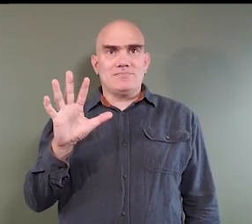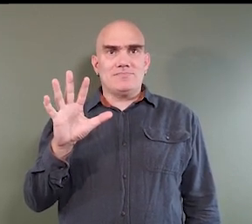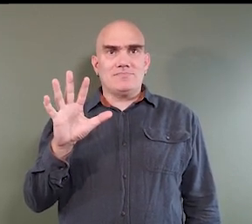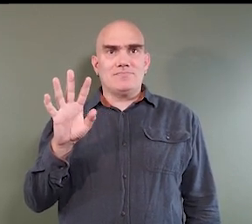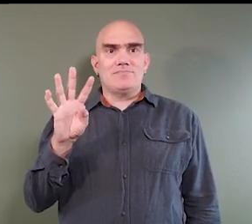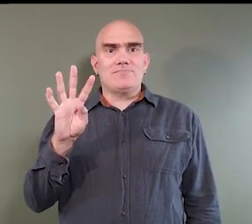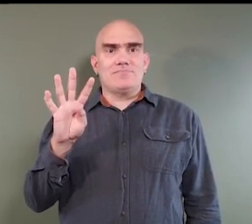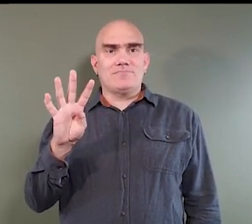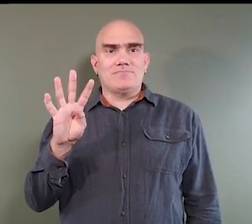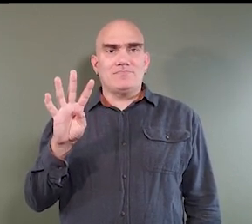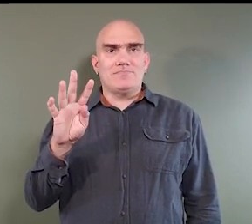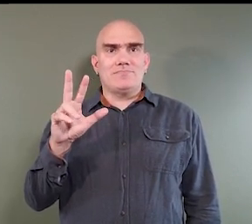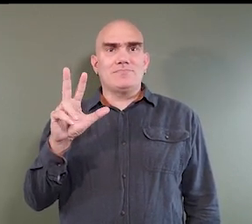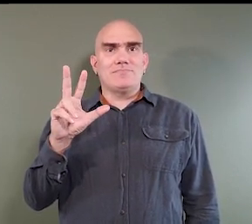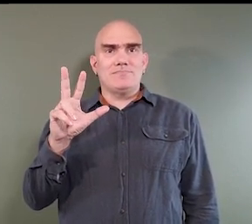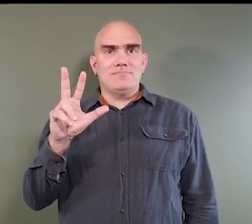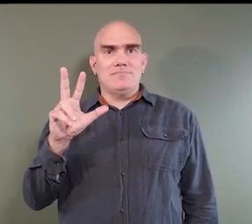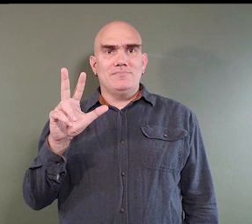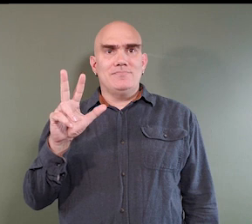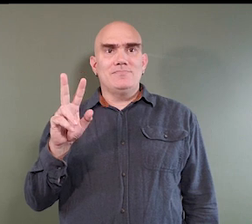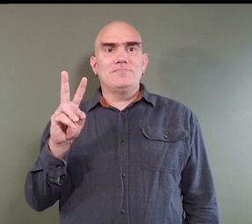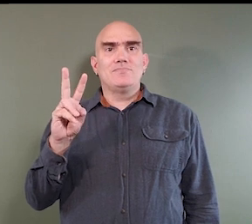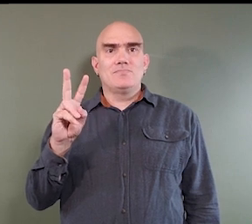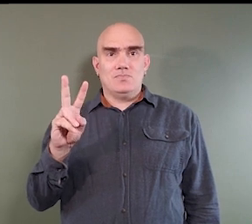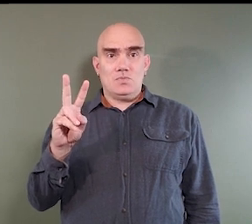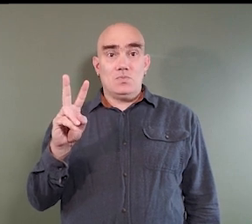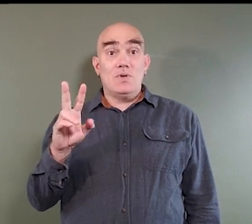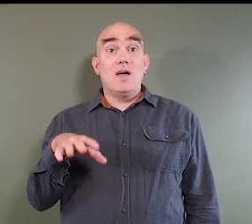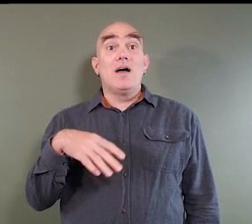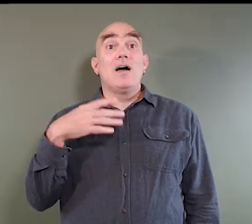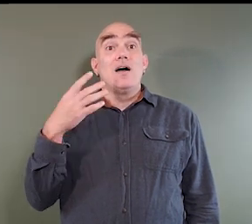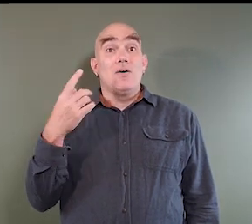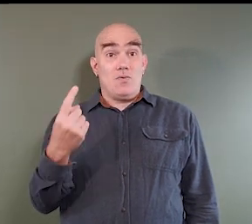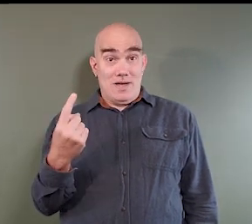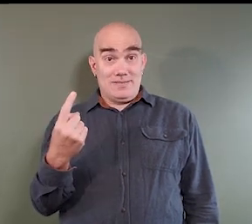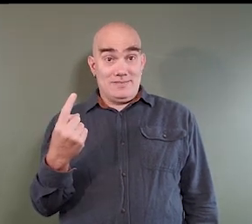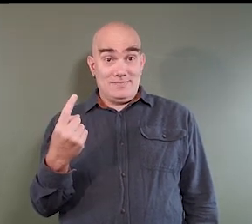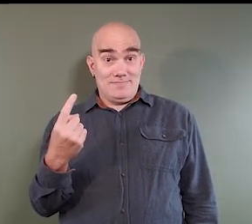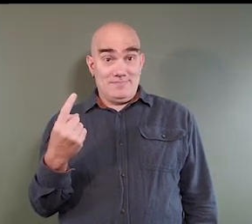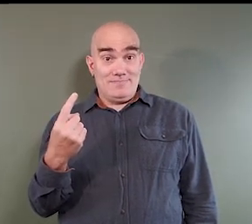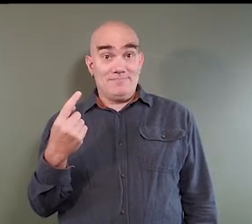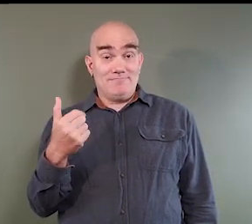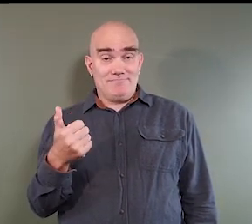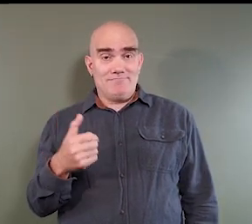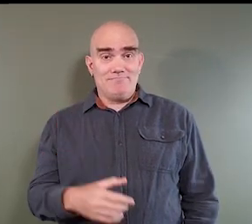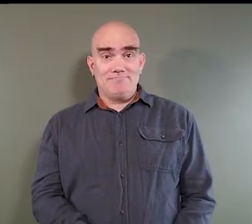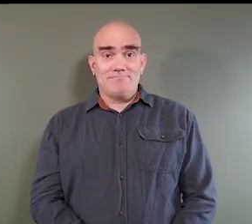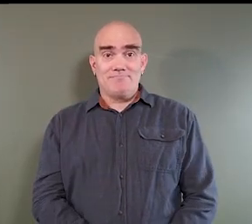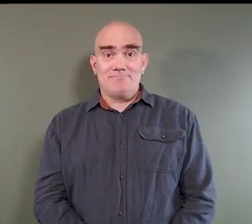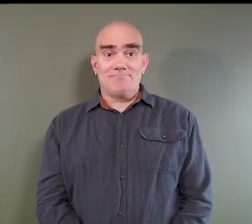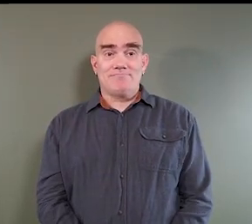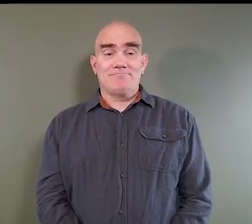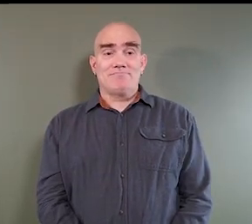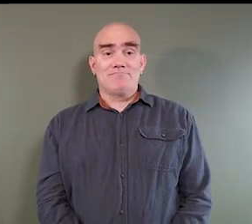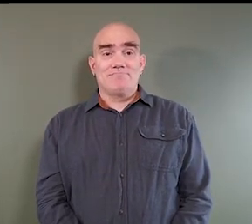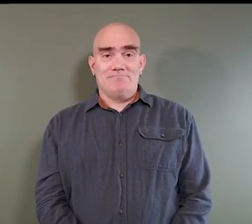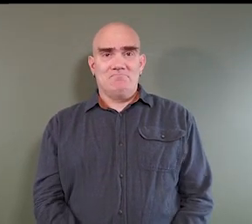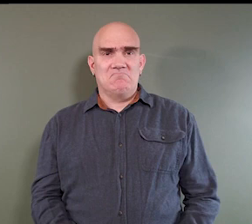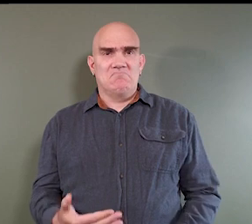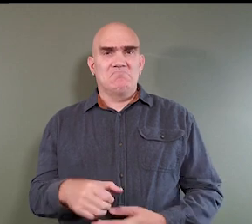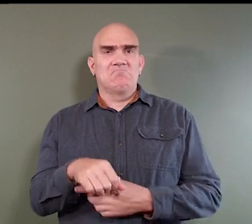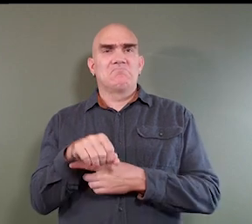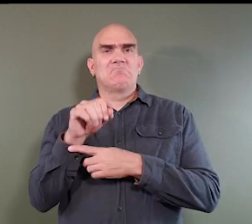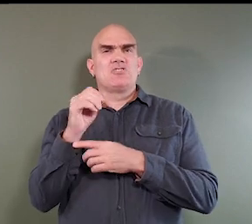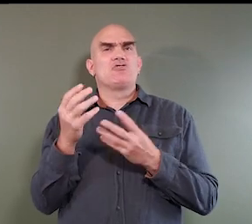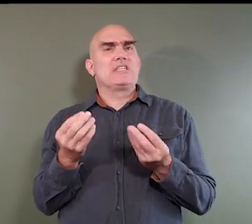6, 5, 4, 3, 2, and 1. Come